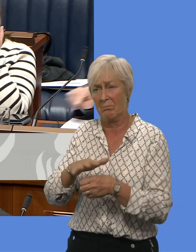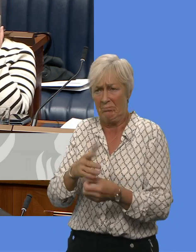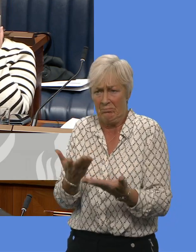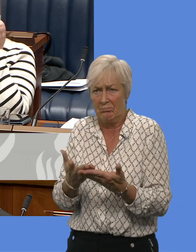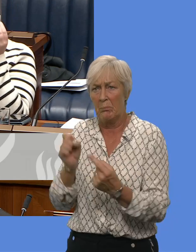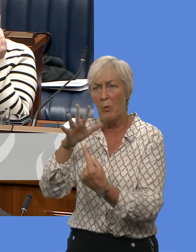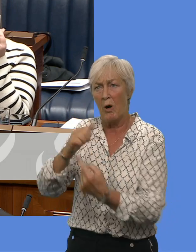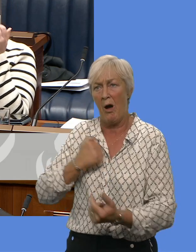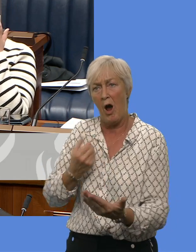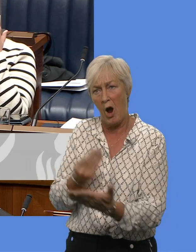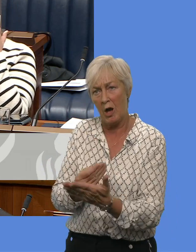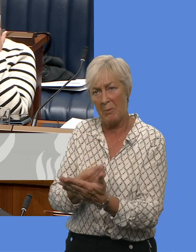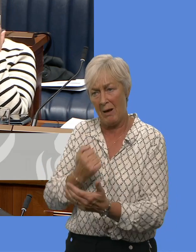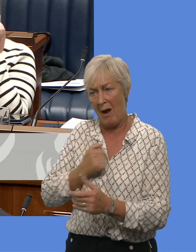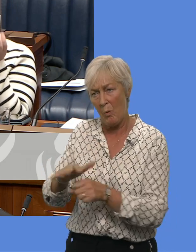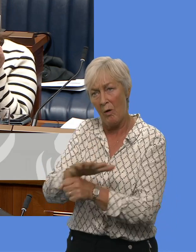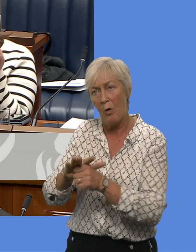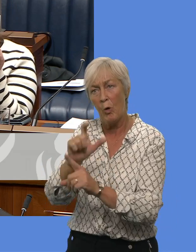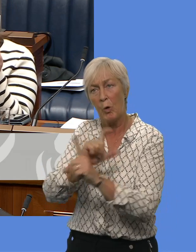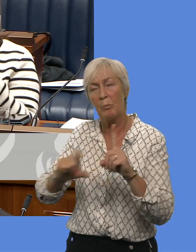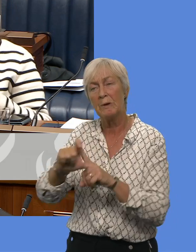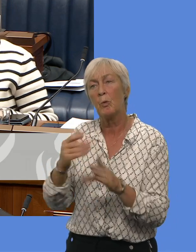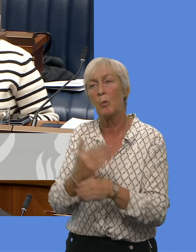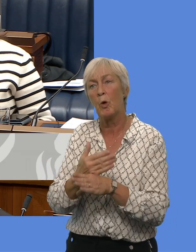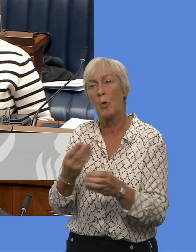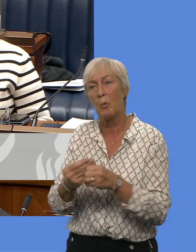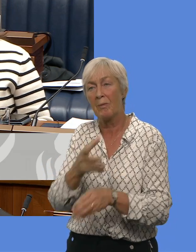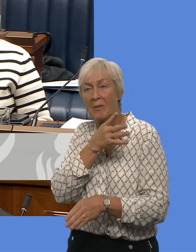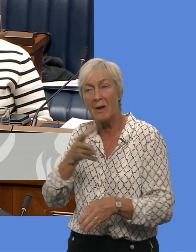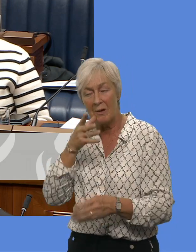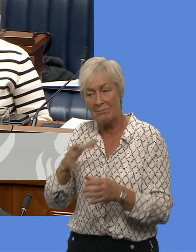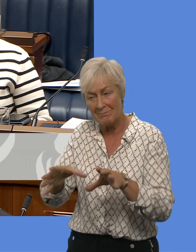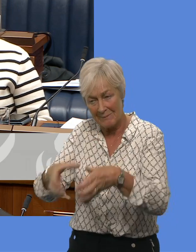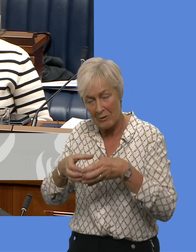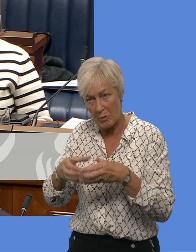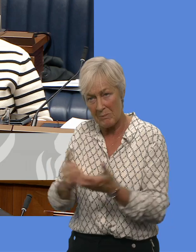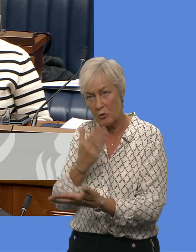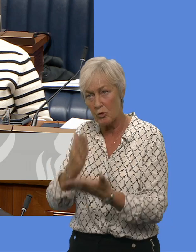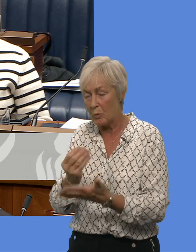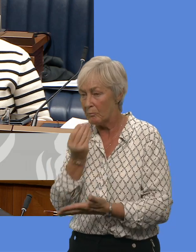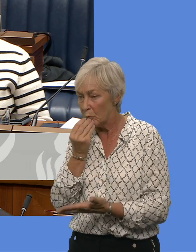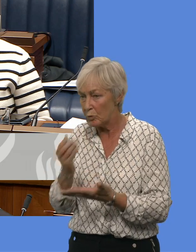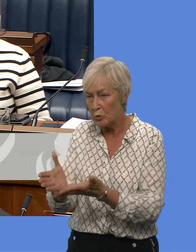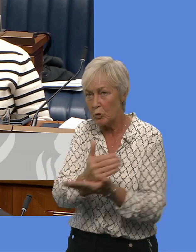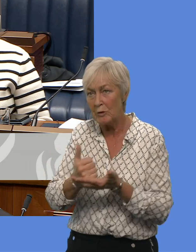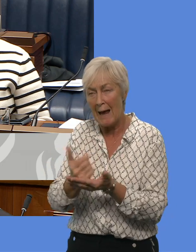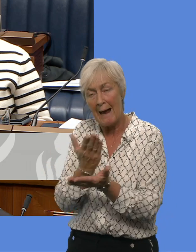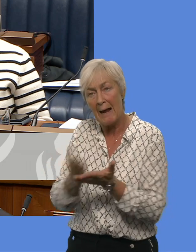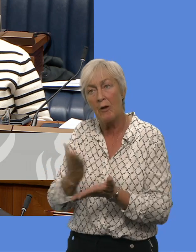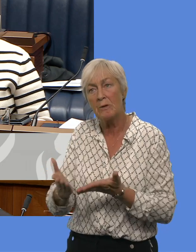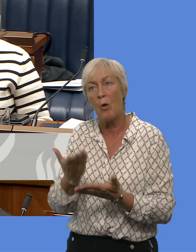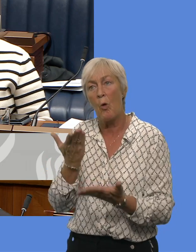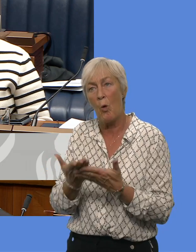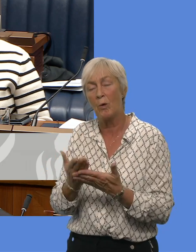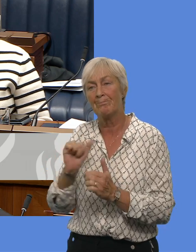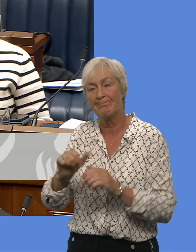our economy and our rural communities. We will work with our agri sector to support primary production and ensure food security, providing clarity on